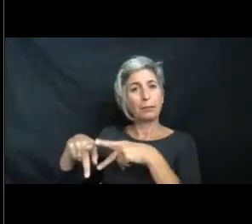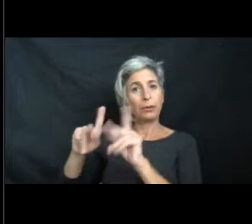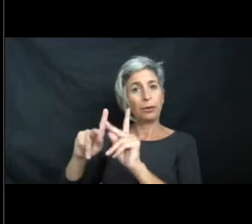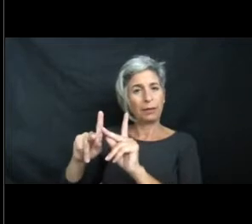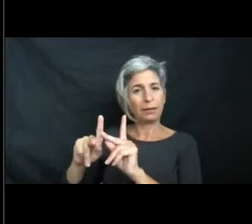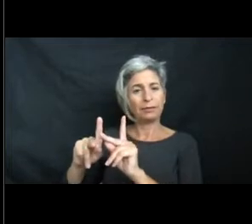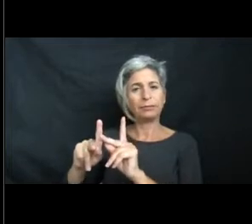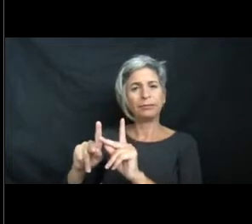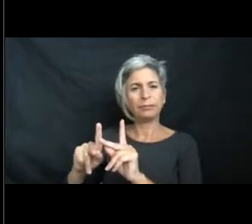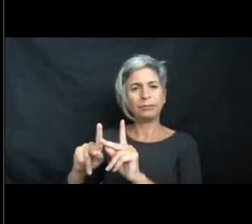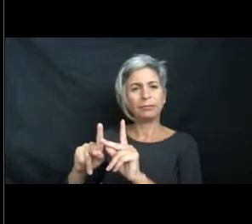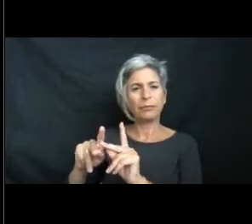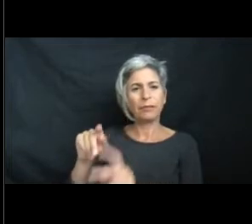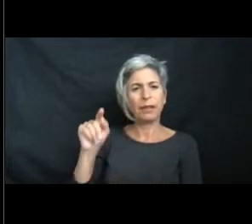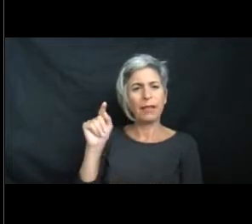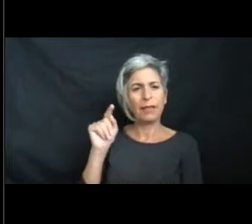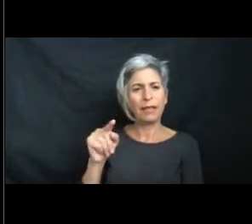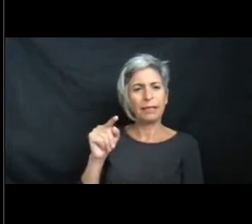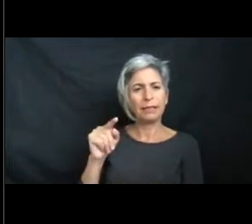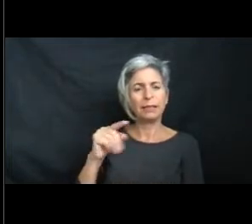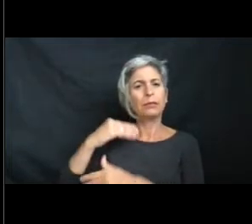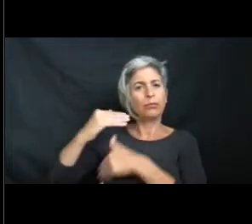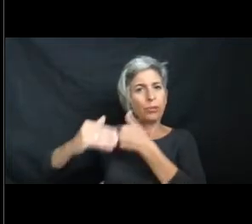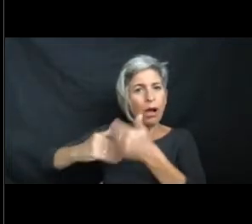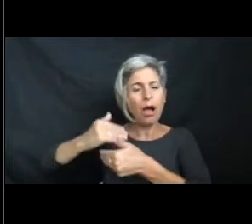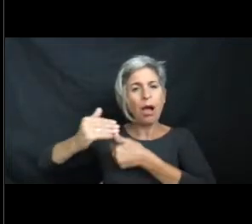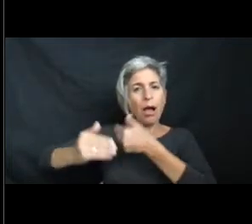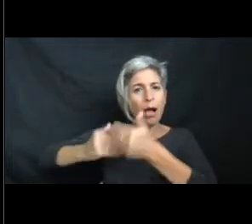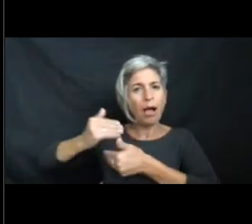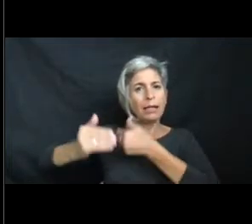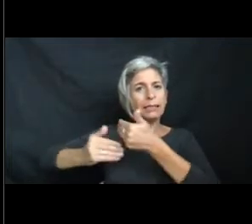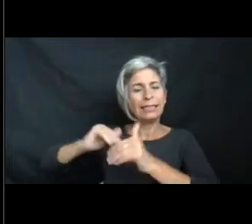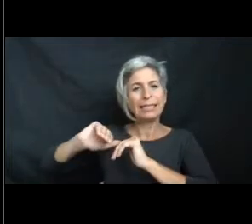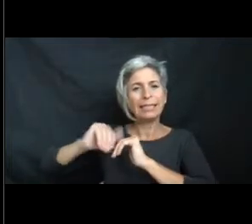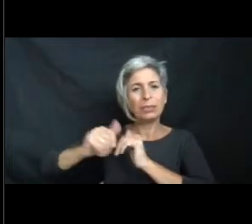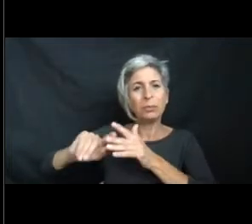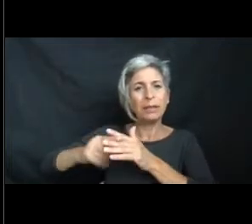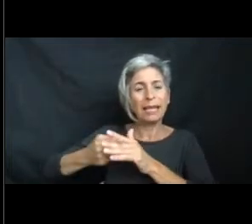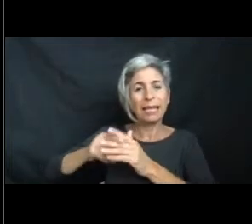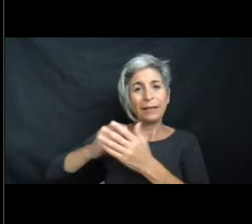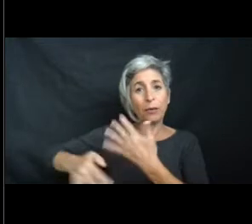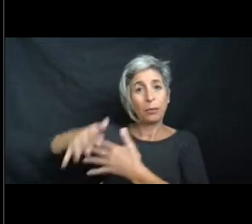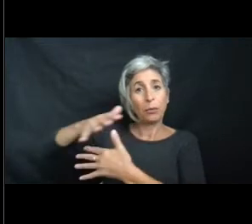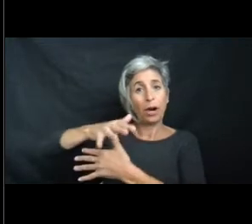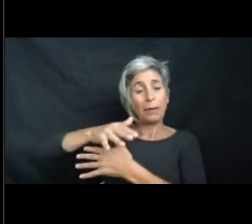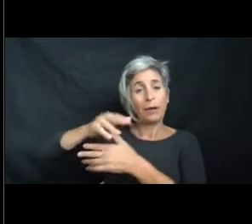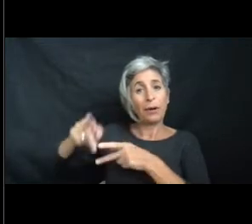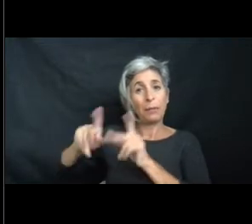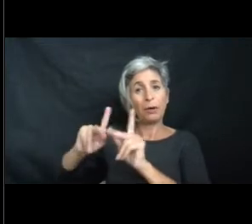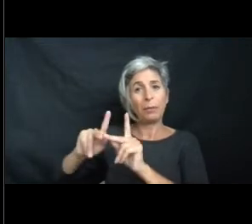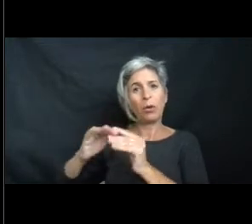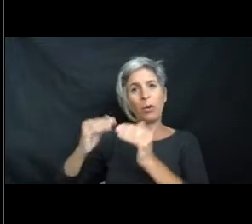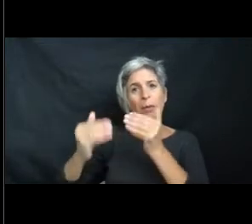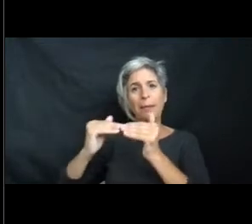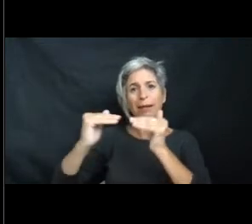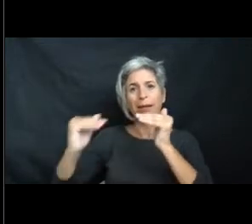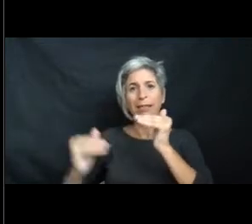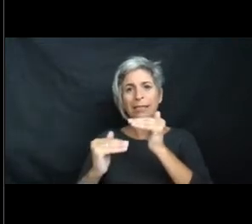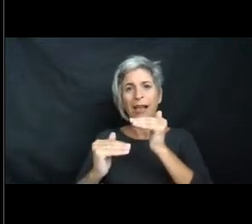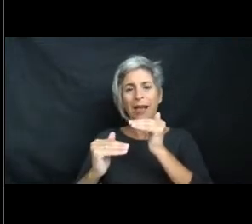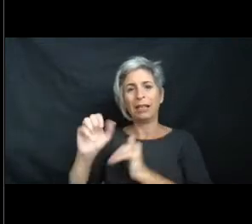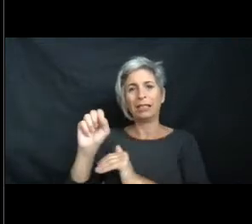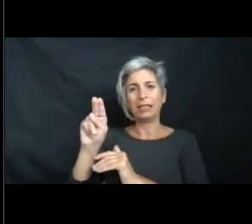this begins the process for either a primary permit or a sub permit. You